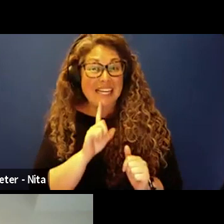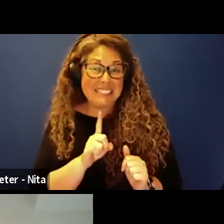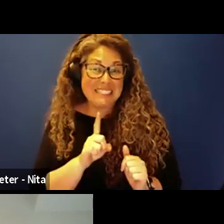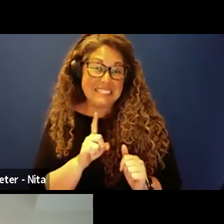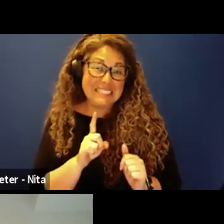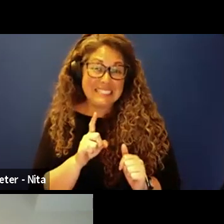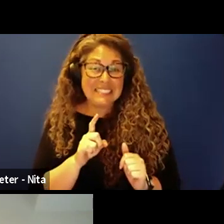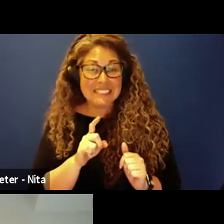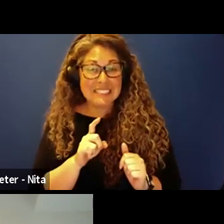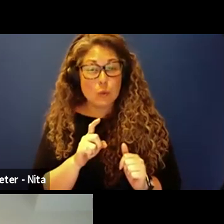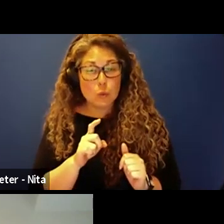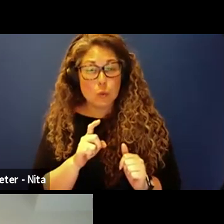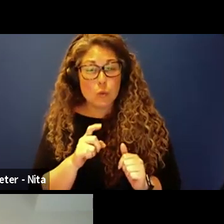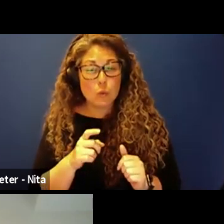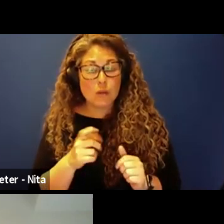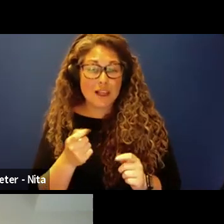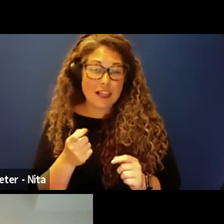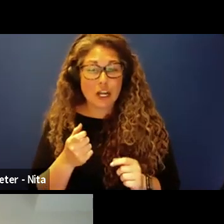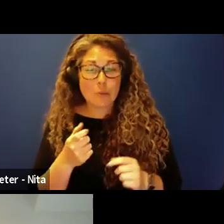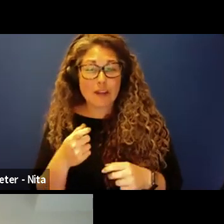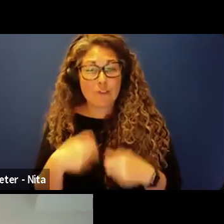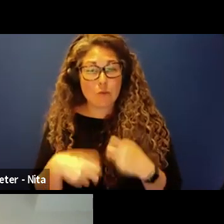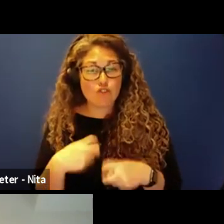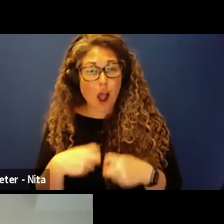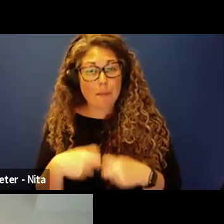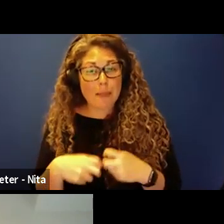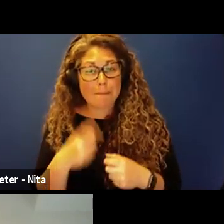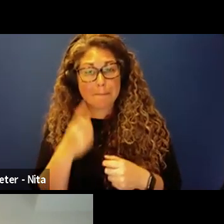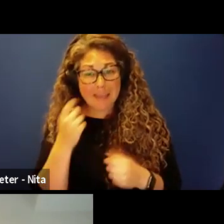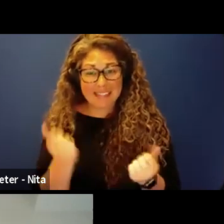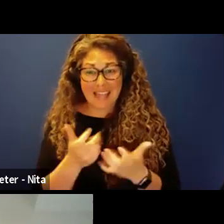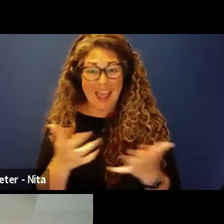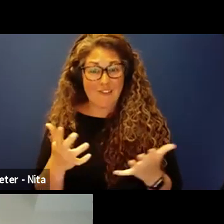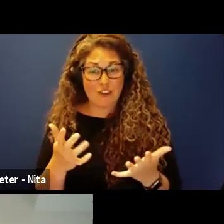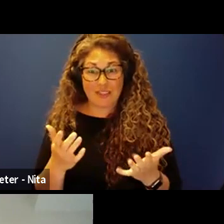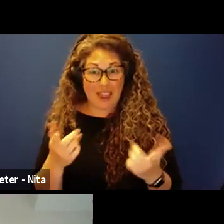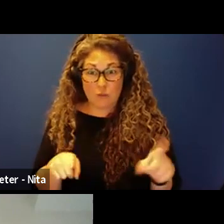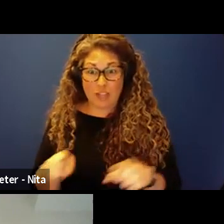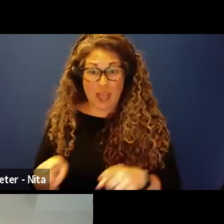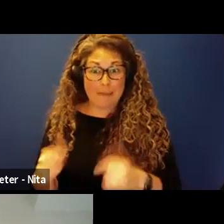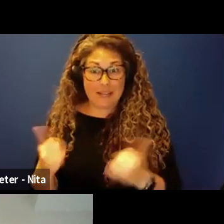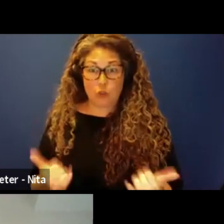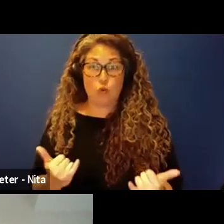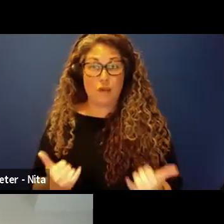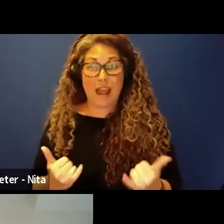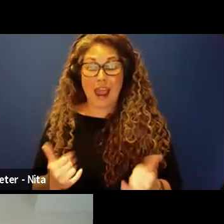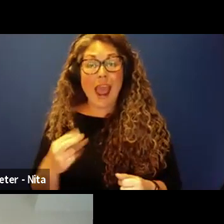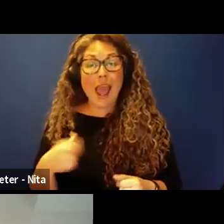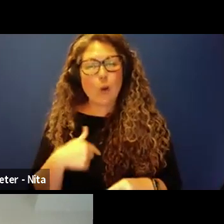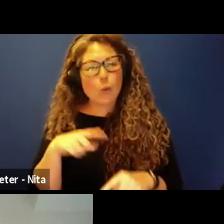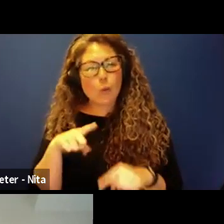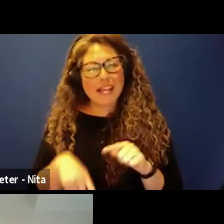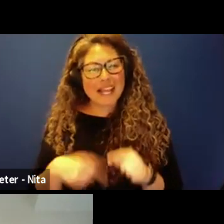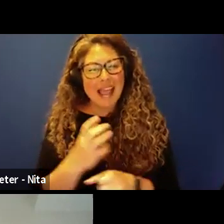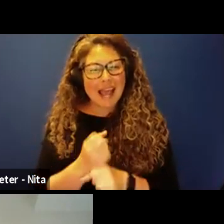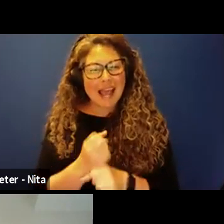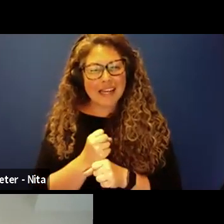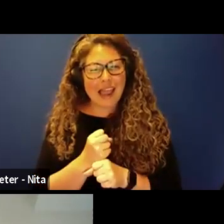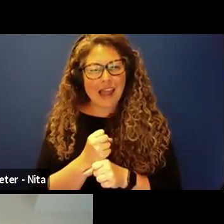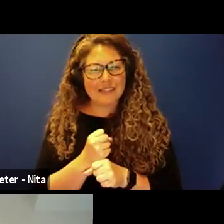troubling, Malik, especially with everything that's going on today, and we can't get